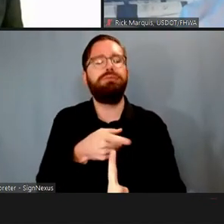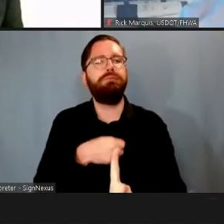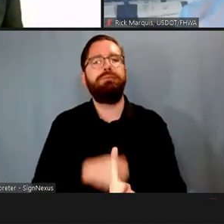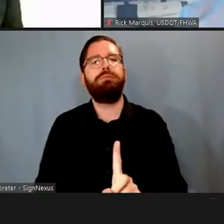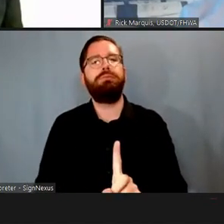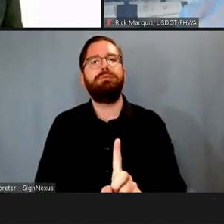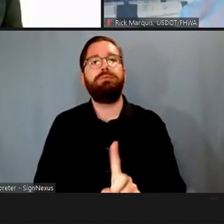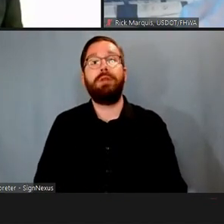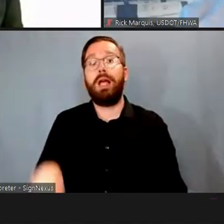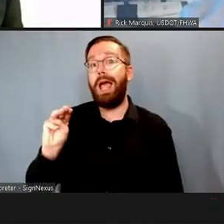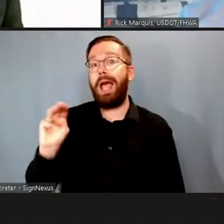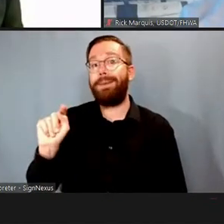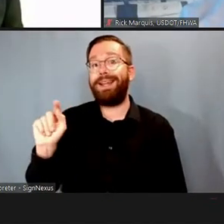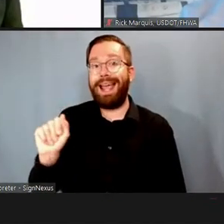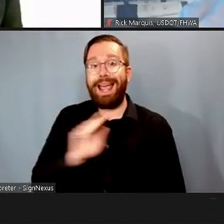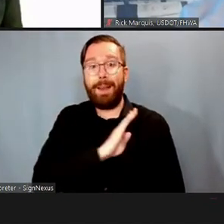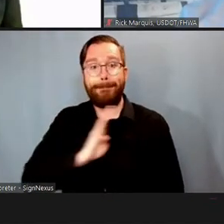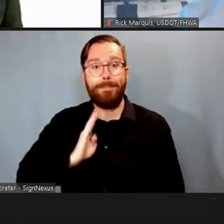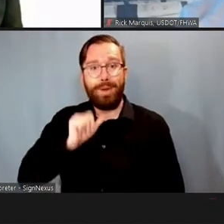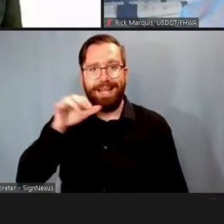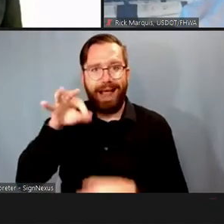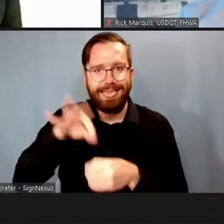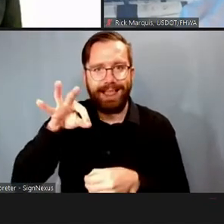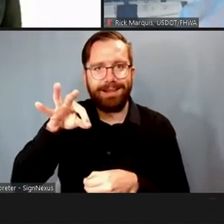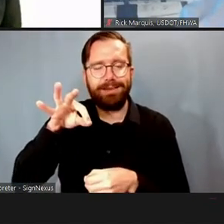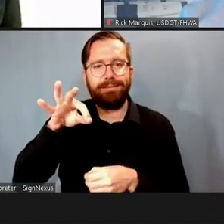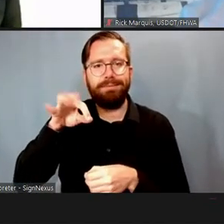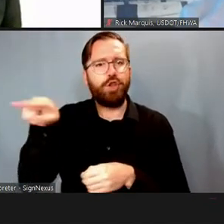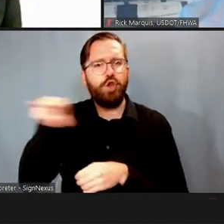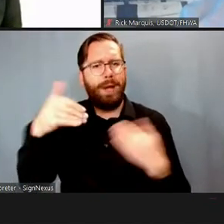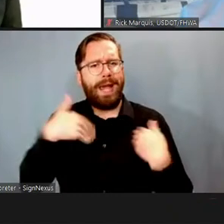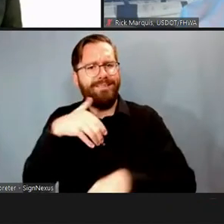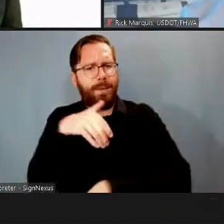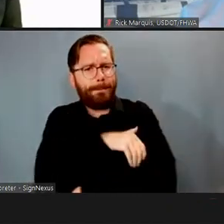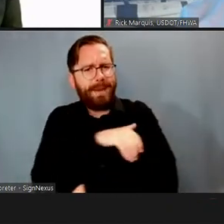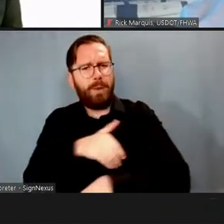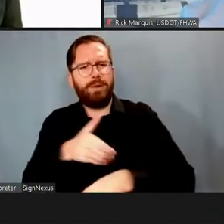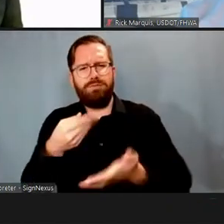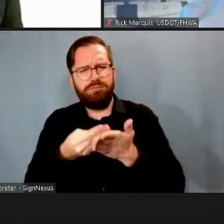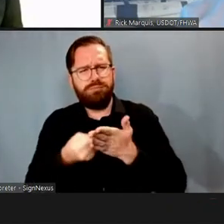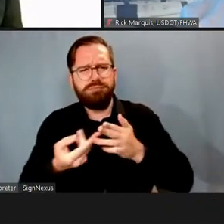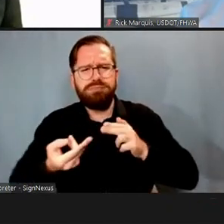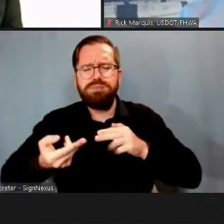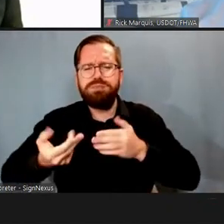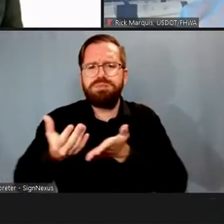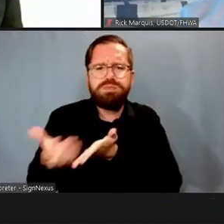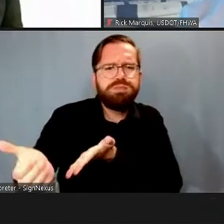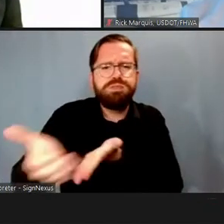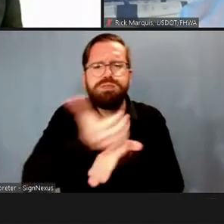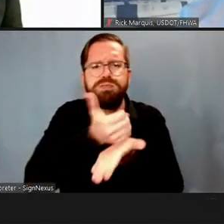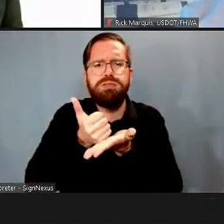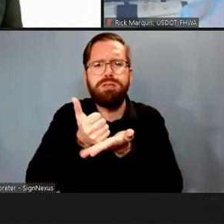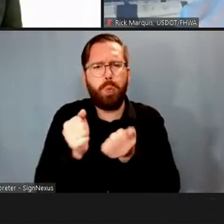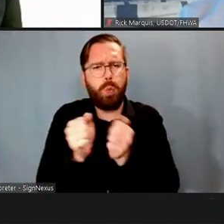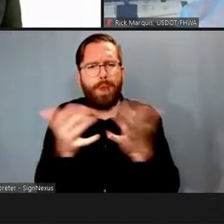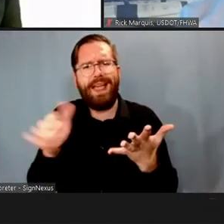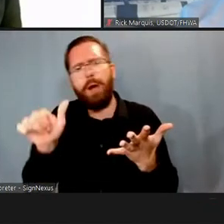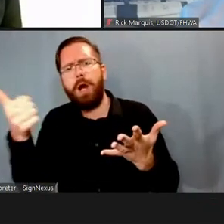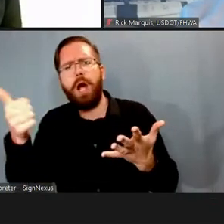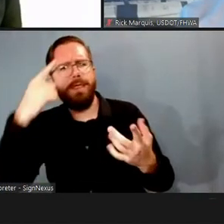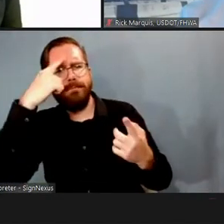the mta board is unelected the fact that you'll have power to raise revenue without anyone's consent is appalling for anyone who believes in